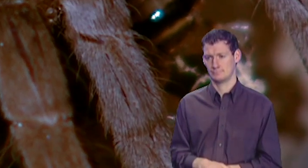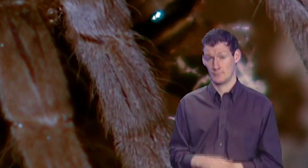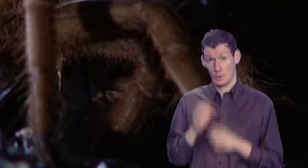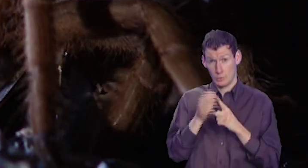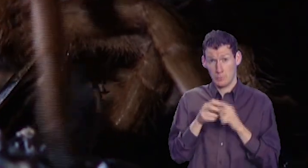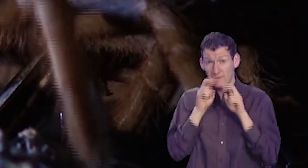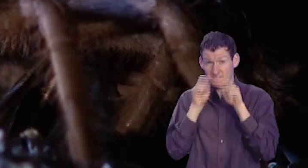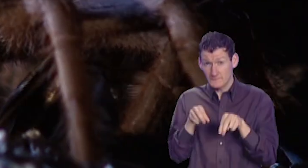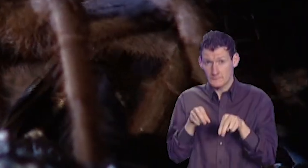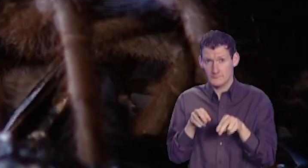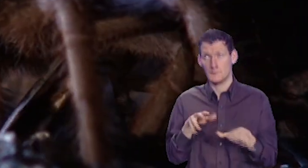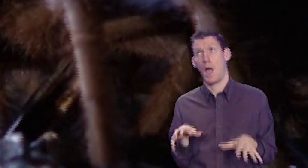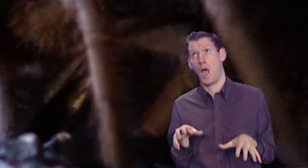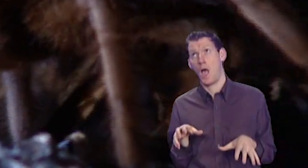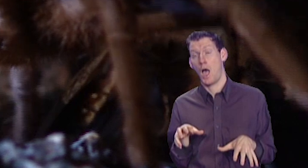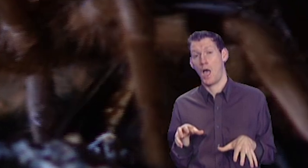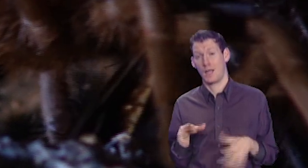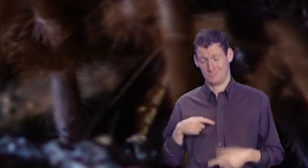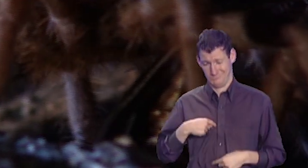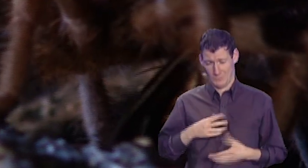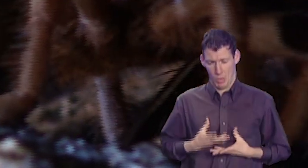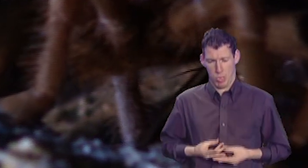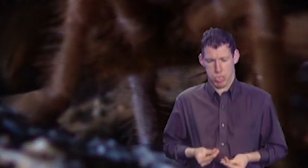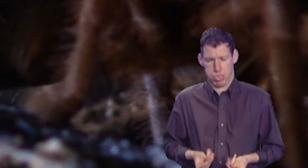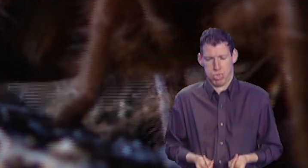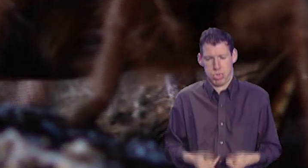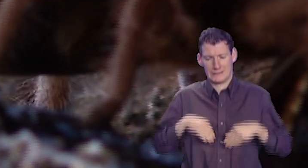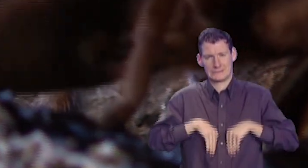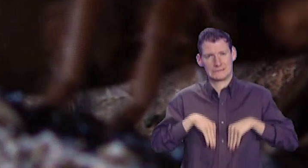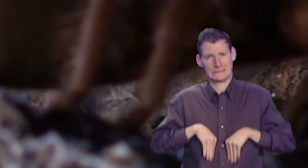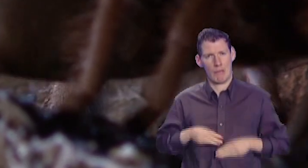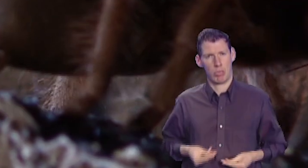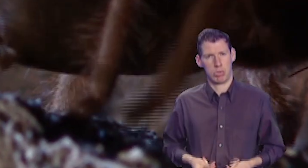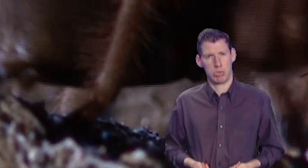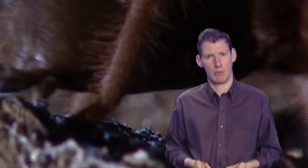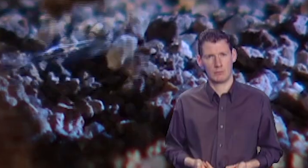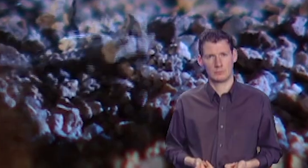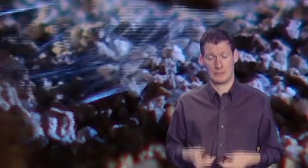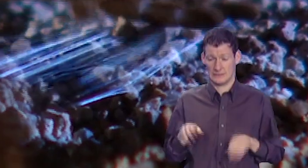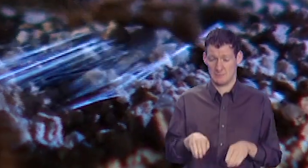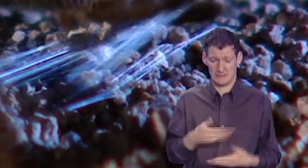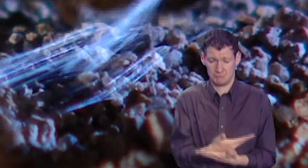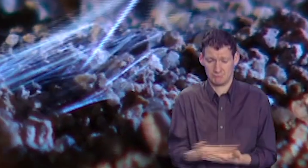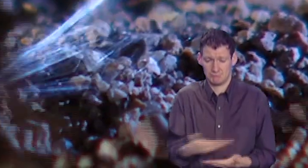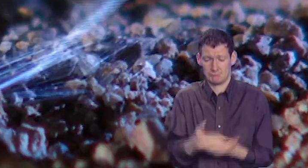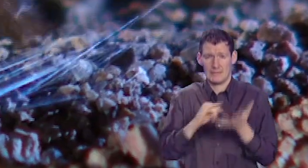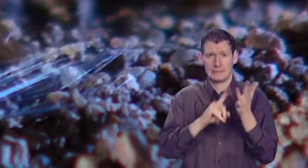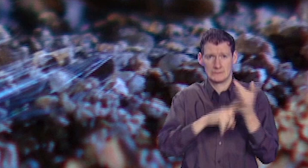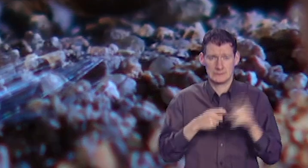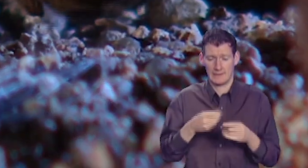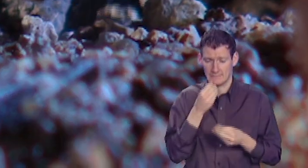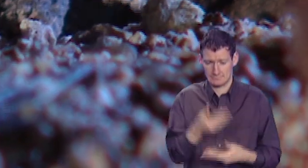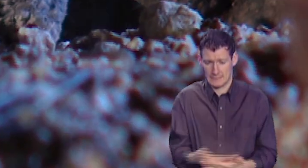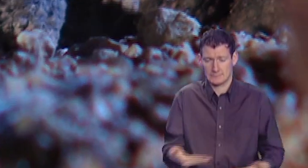While the injected venom paralyzes and slowly liquefies the prey's inner organs, many spiders will lay down a silky feeding